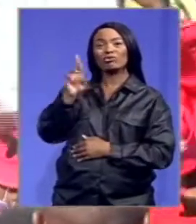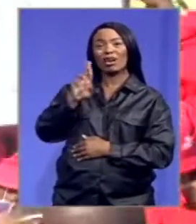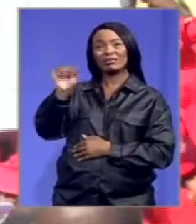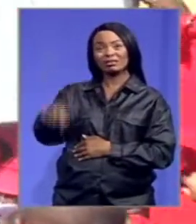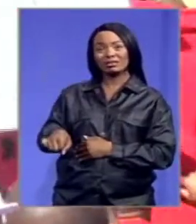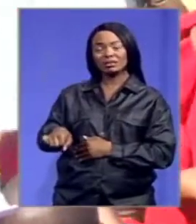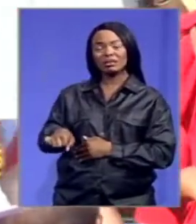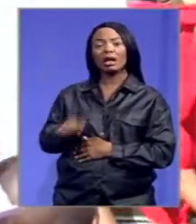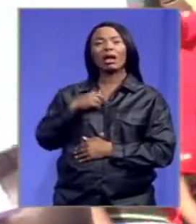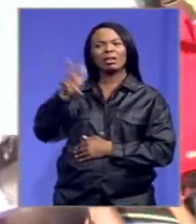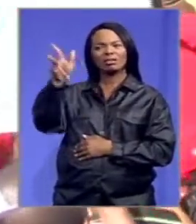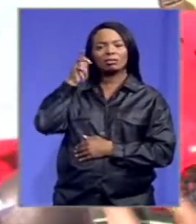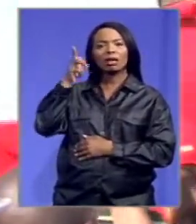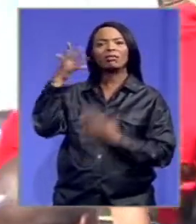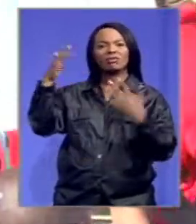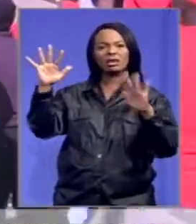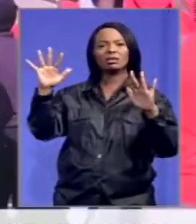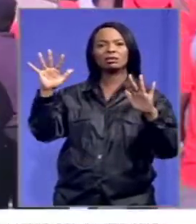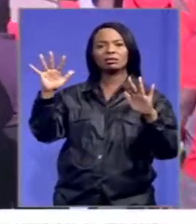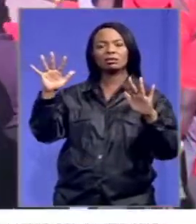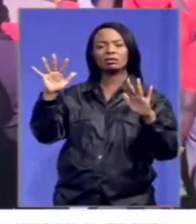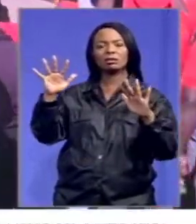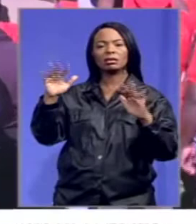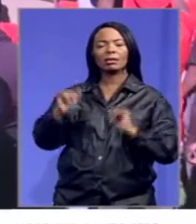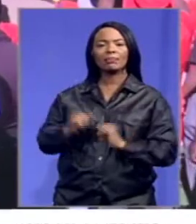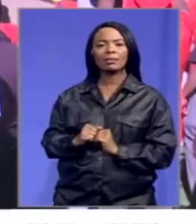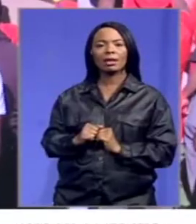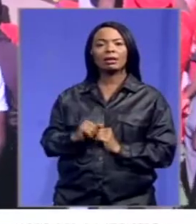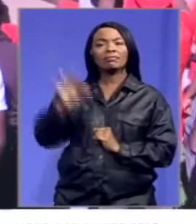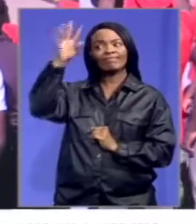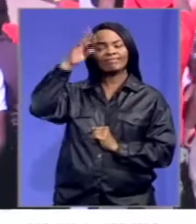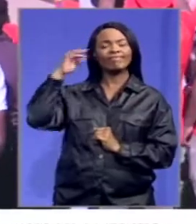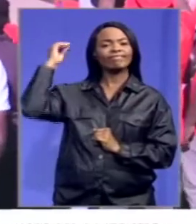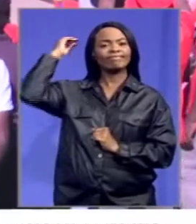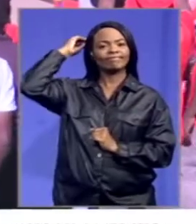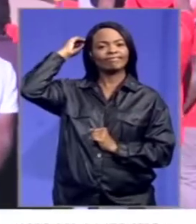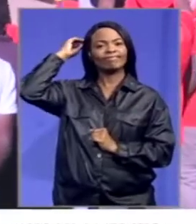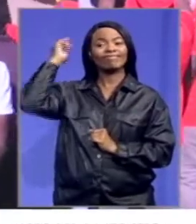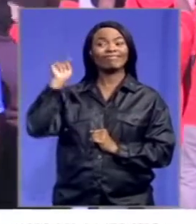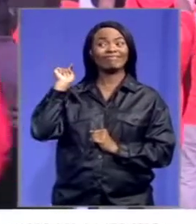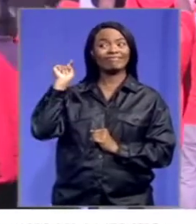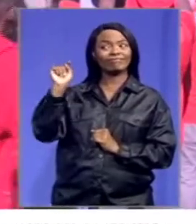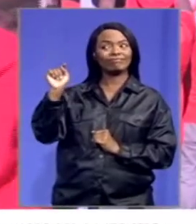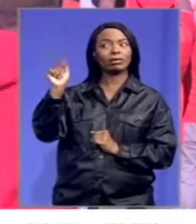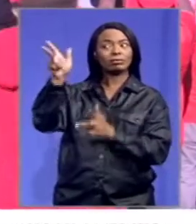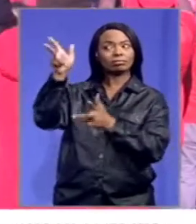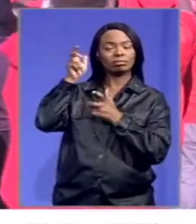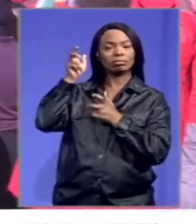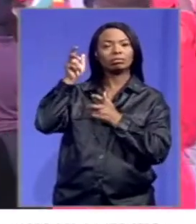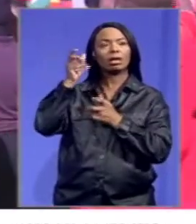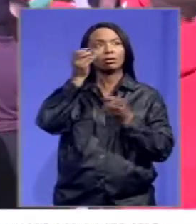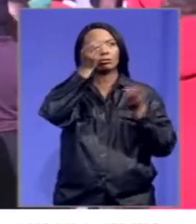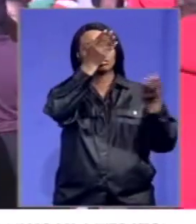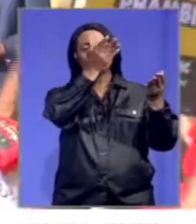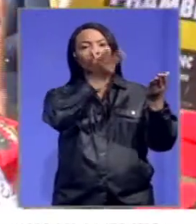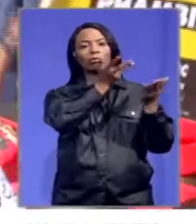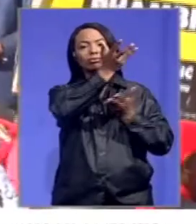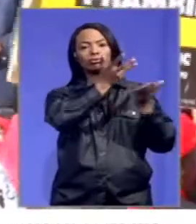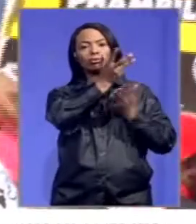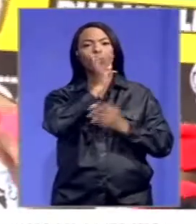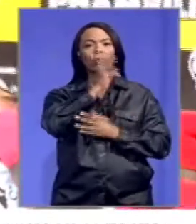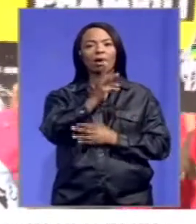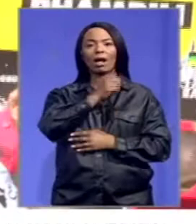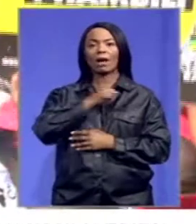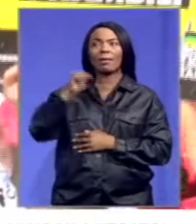We've heard that message and we will be dealing with that matter.